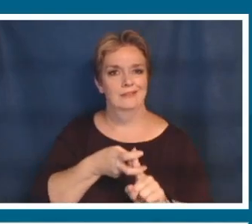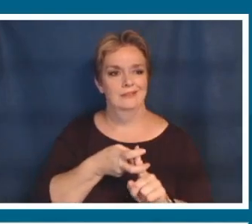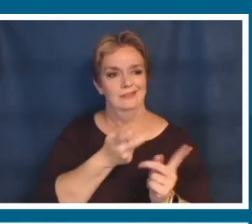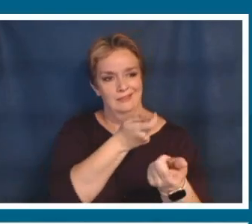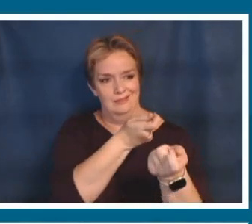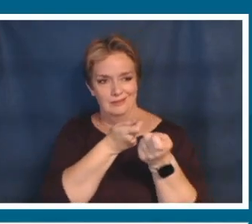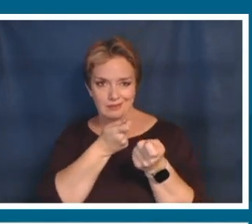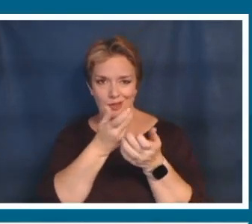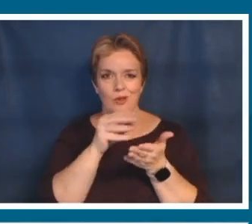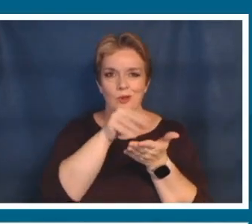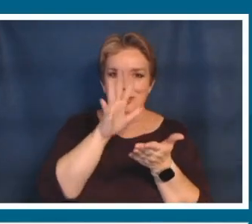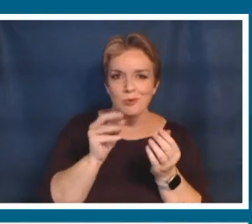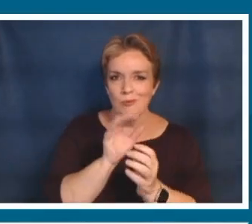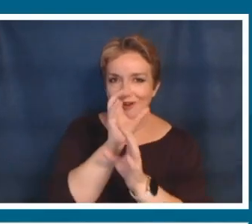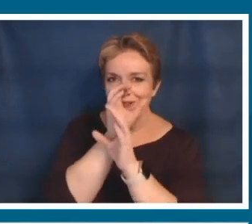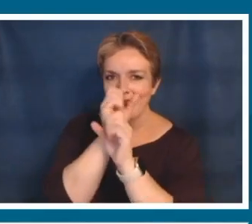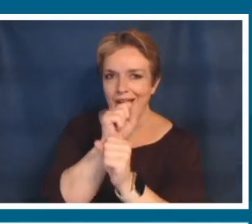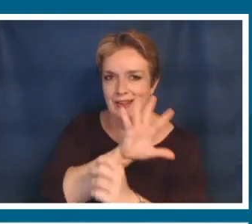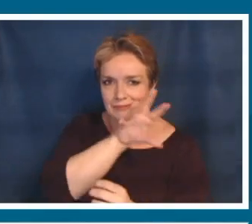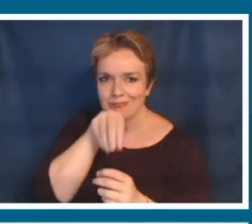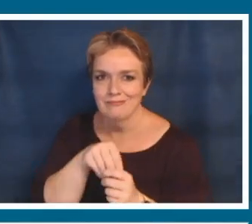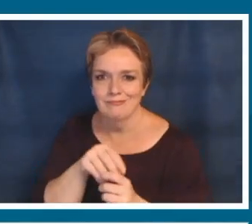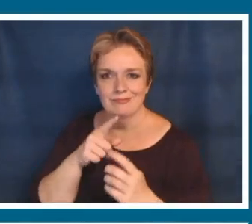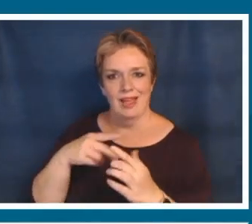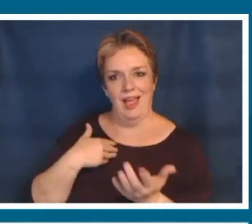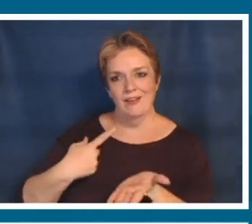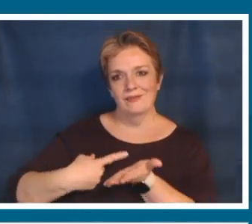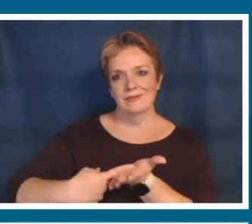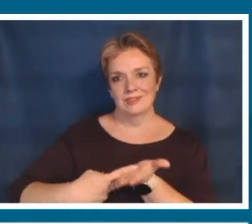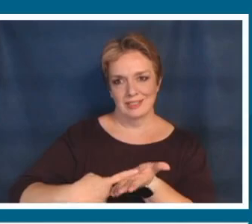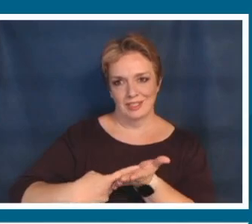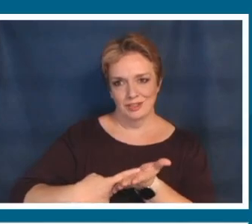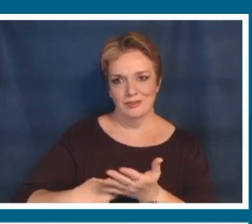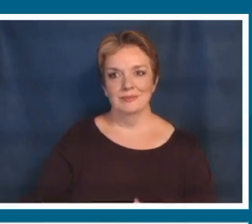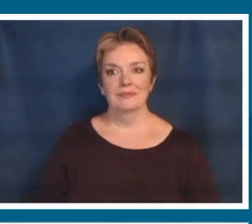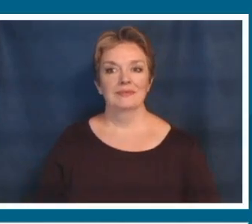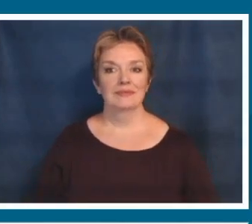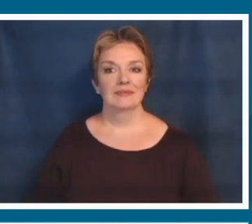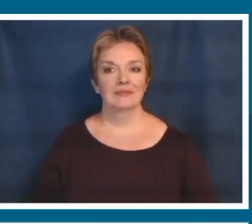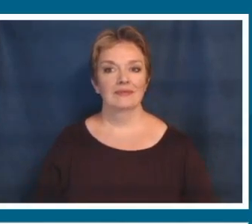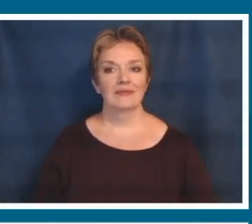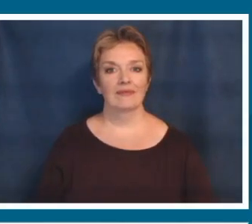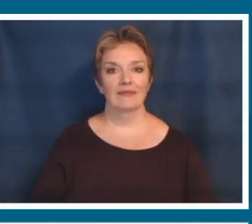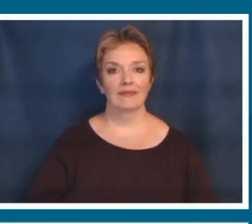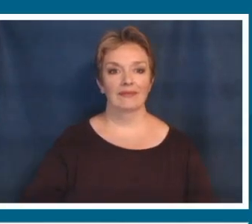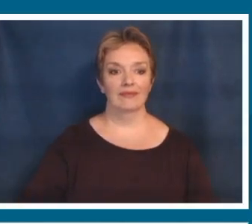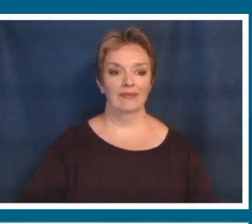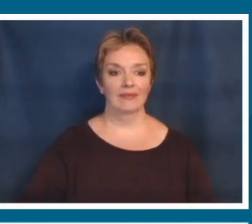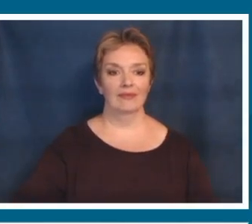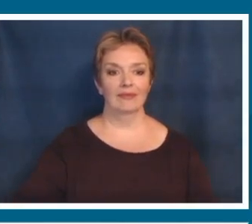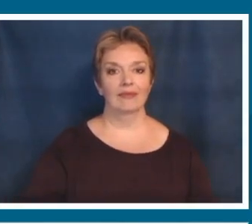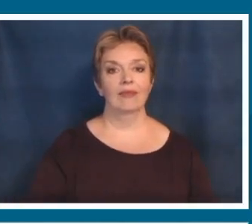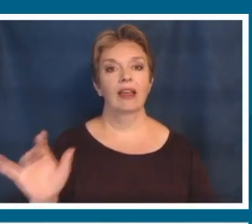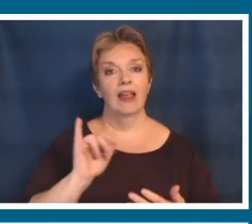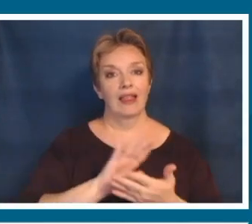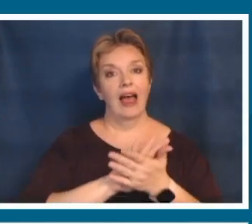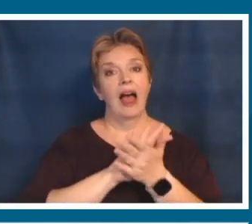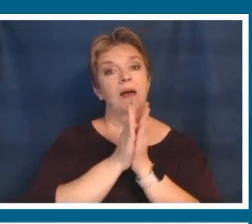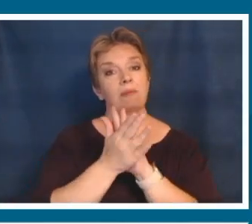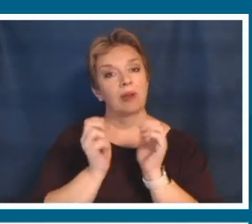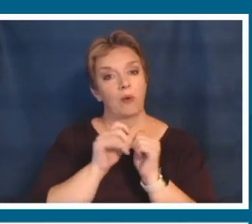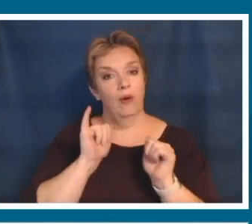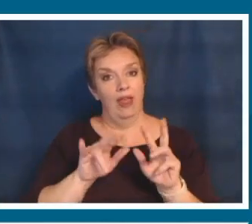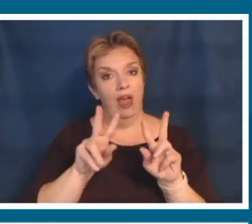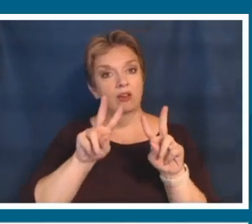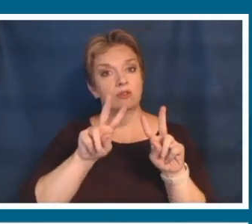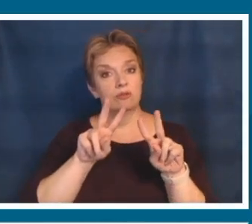conversations. And once the conversations with students begin around a topic, then the primary source set,